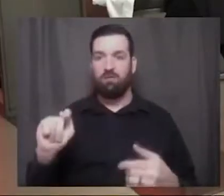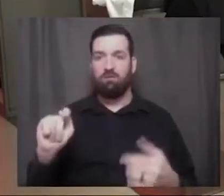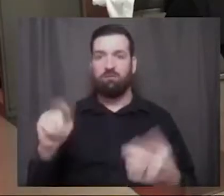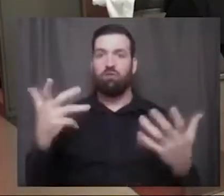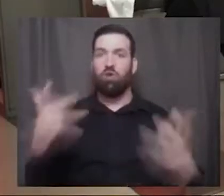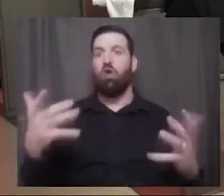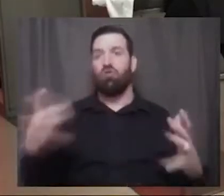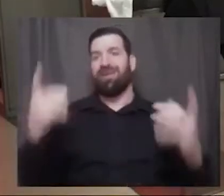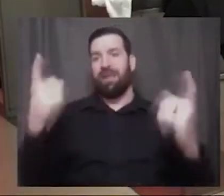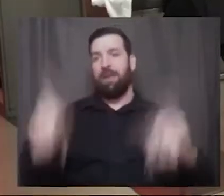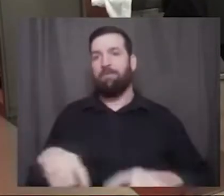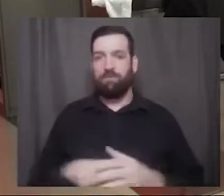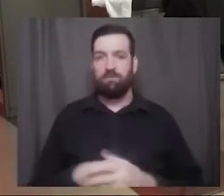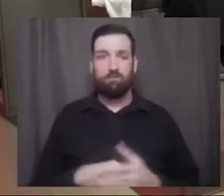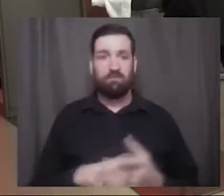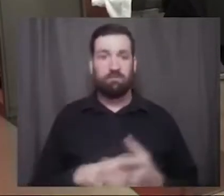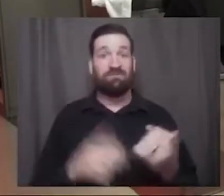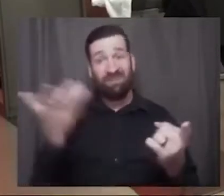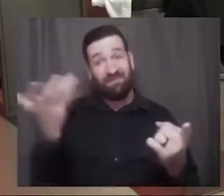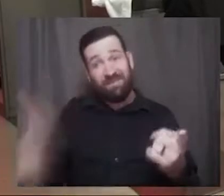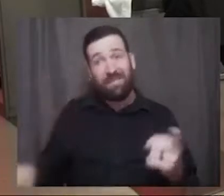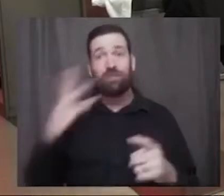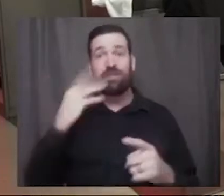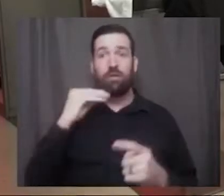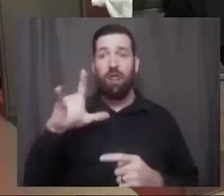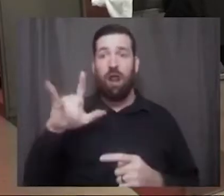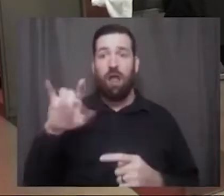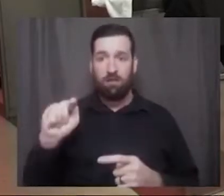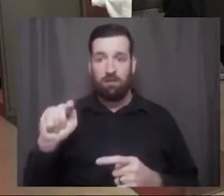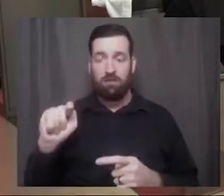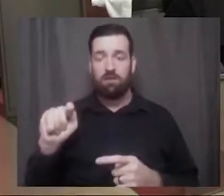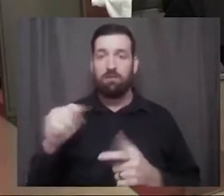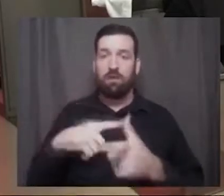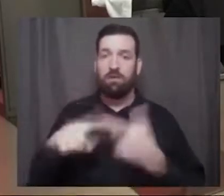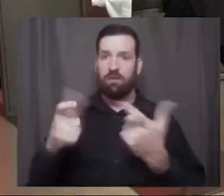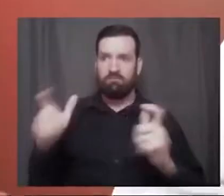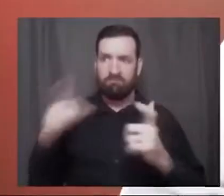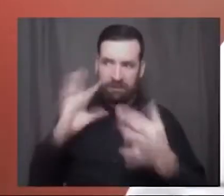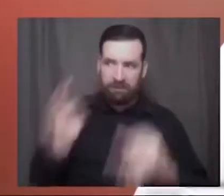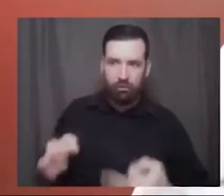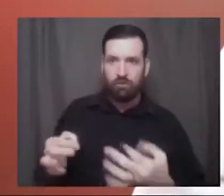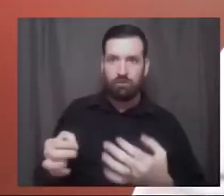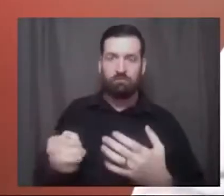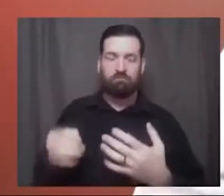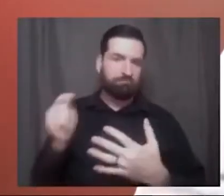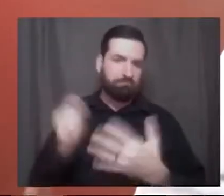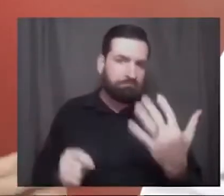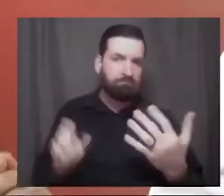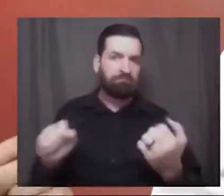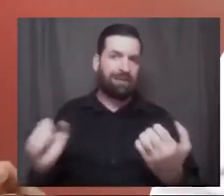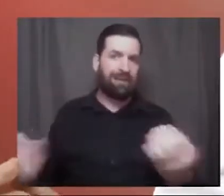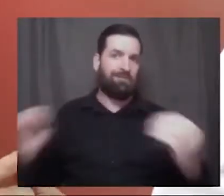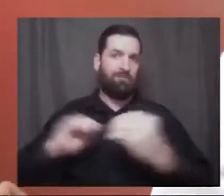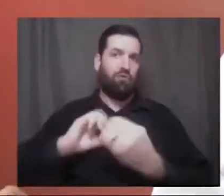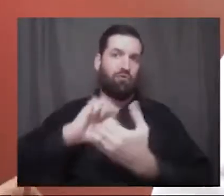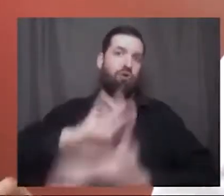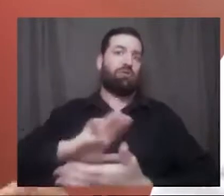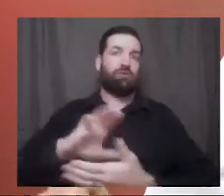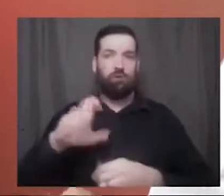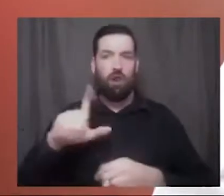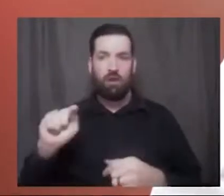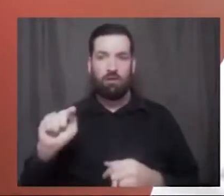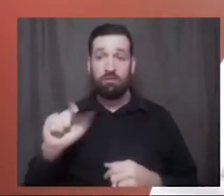those are lists. You've had clots, and now you have to potentially make decisions about things that otherwise can also further provoke clots. So if it's not a controllable